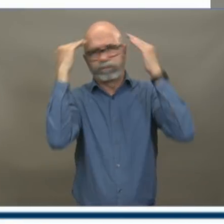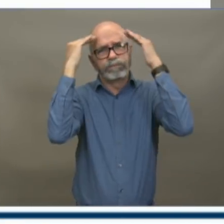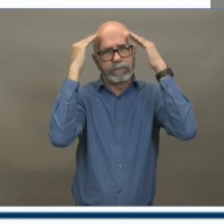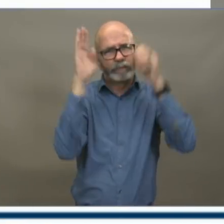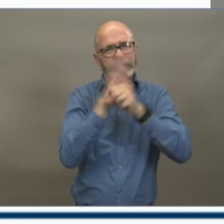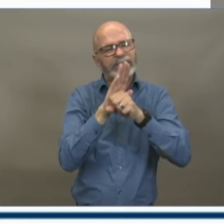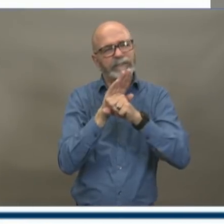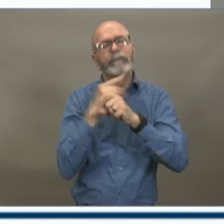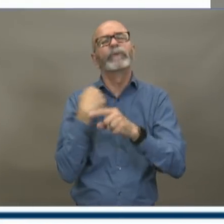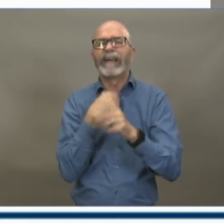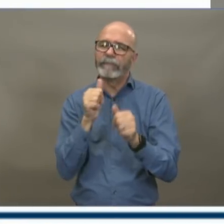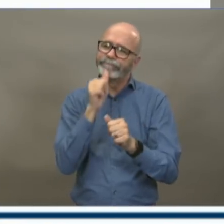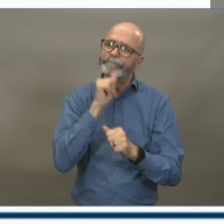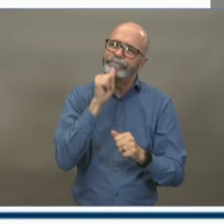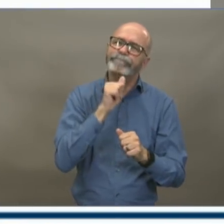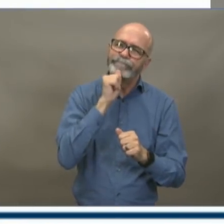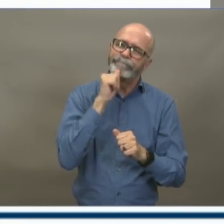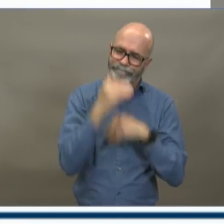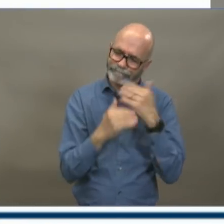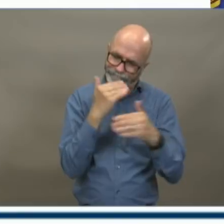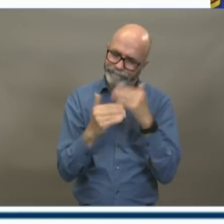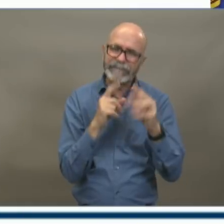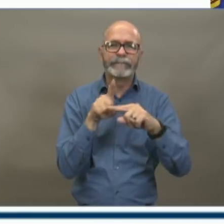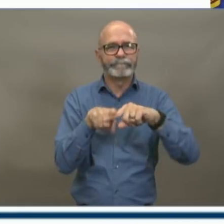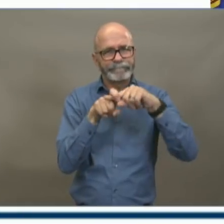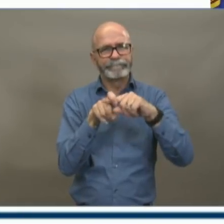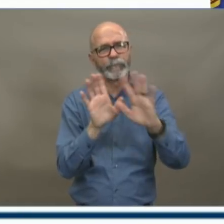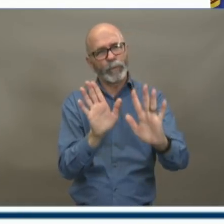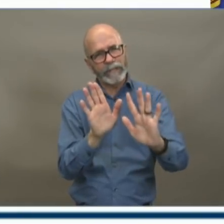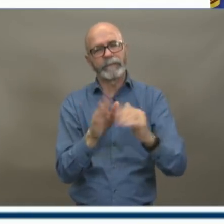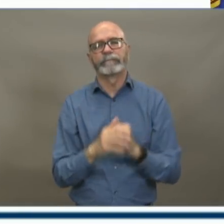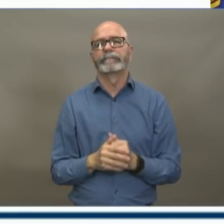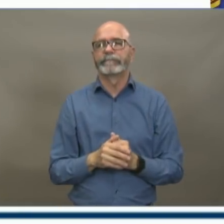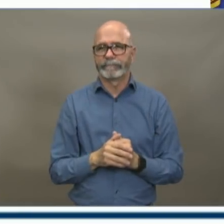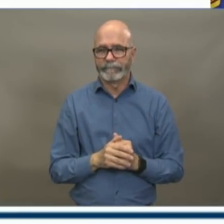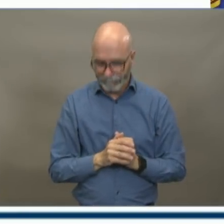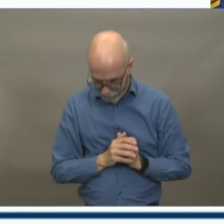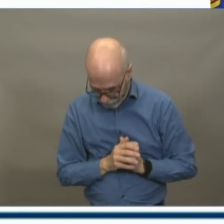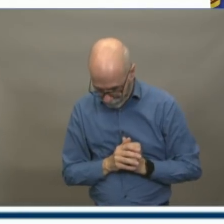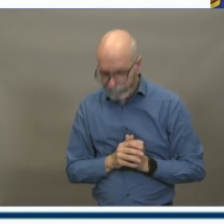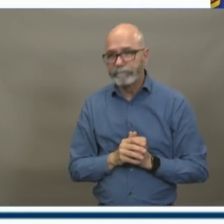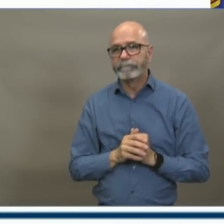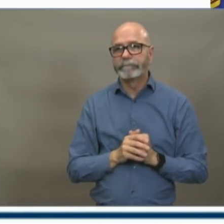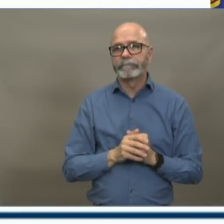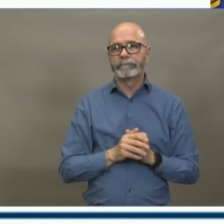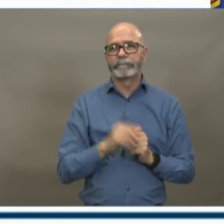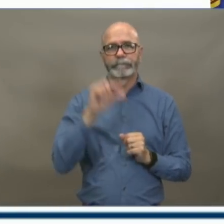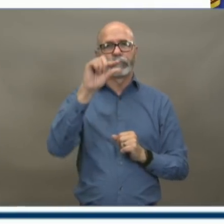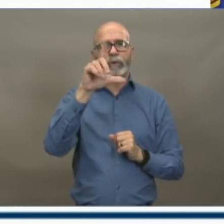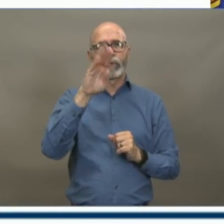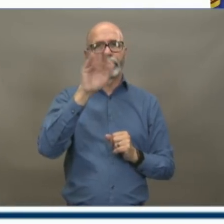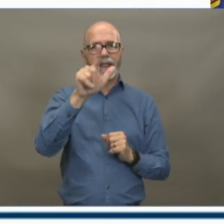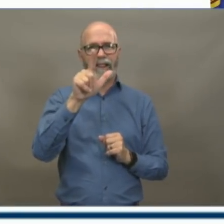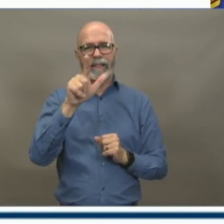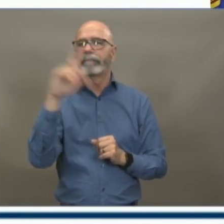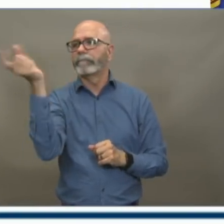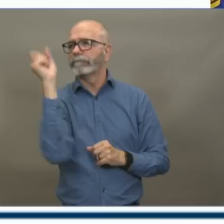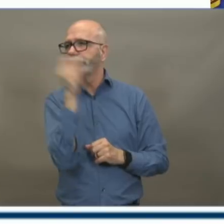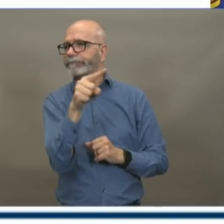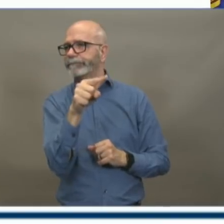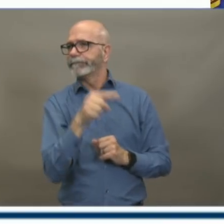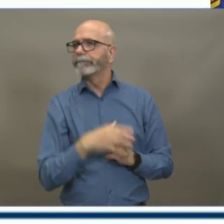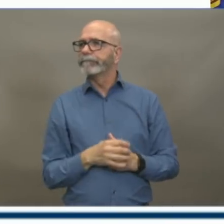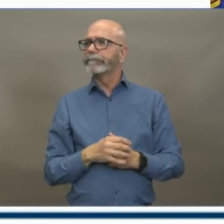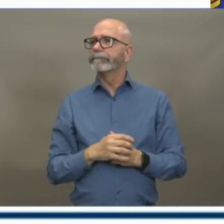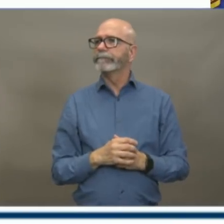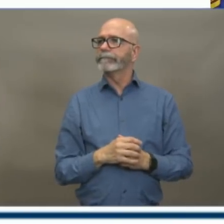wait for those results to come back. Next, we'll go to Alicia Drouse from Global. Go ahead, Alicia. Thank you. I